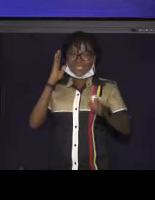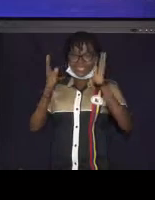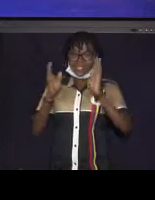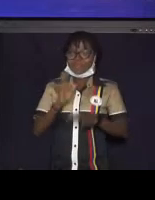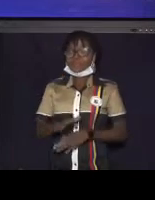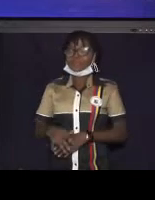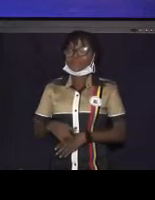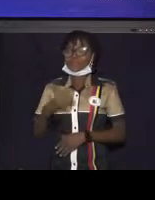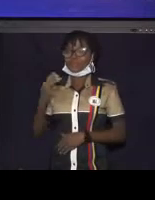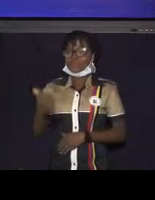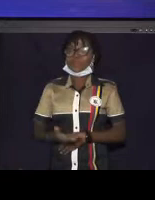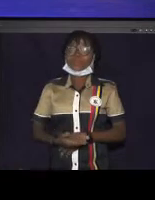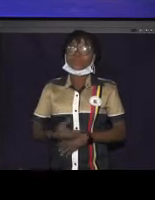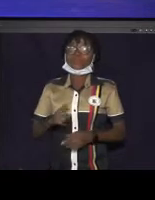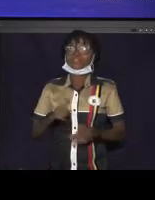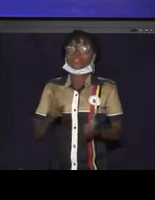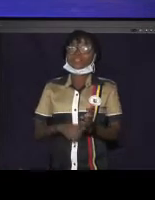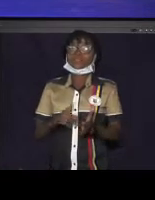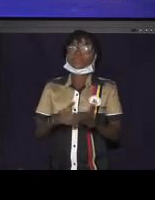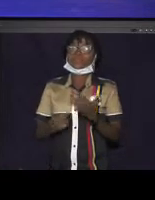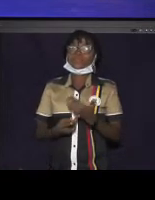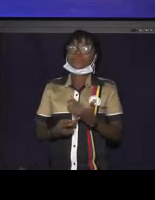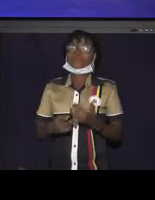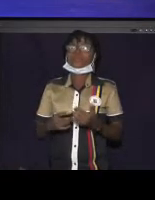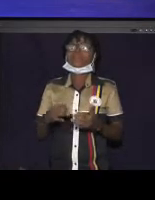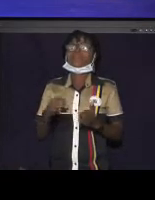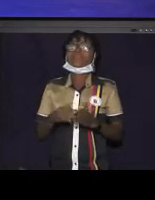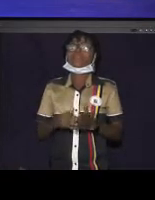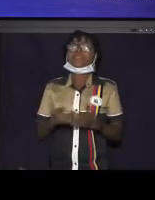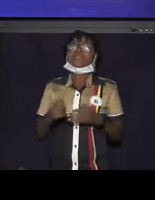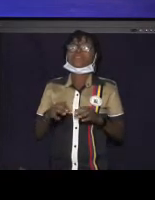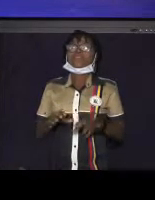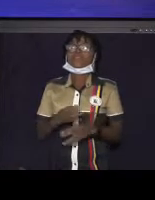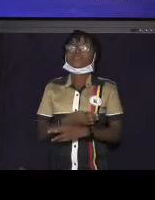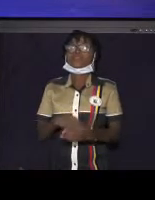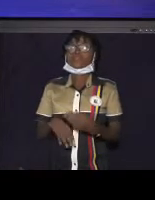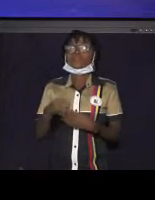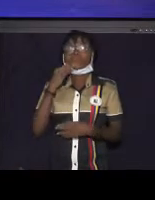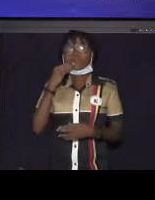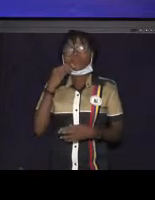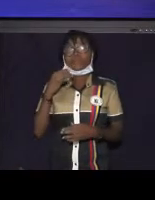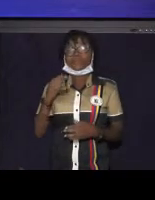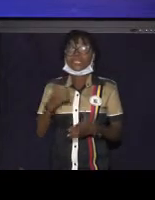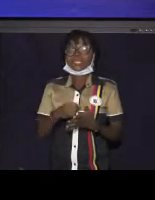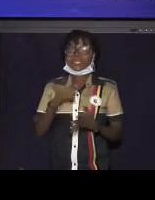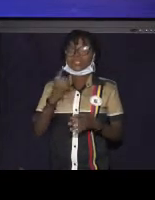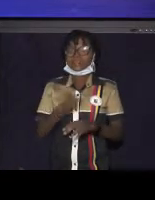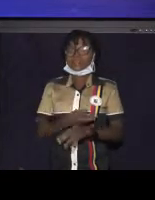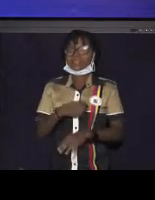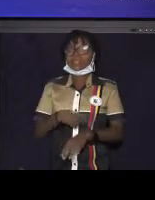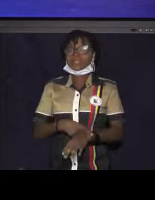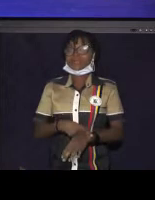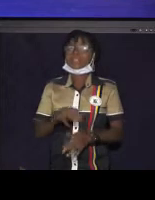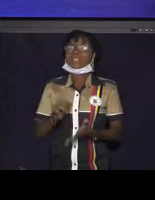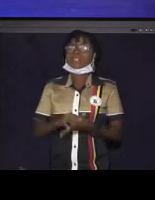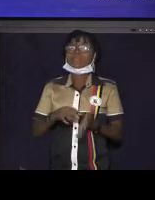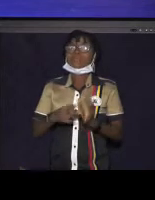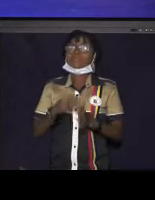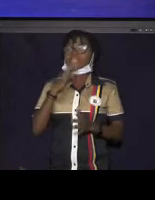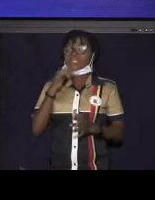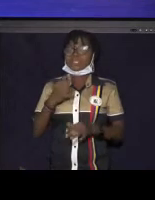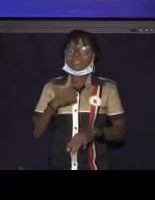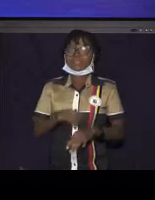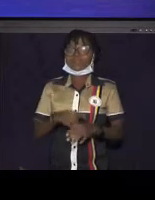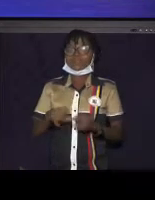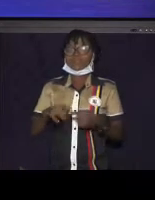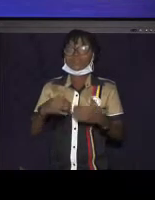Hello children, you are welcome to this segment of the program The Classroom in Your Home. It is mathematics time, and that means it is